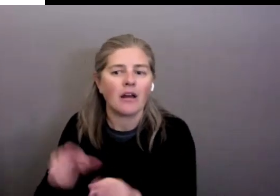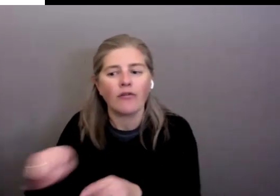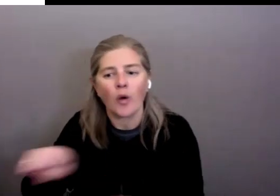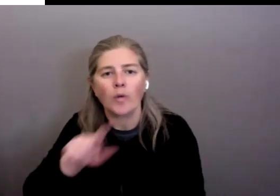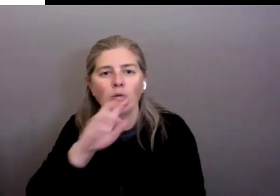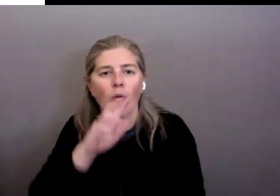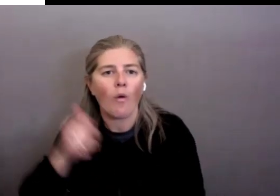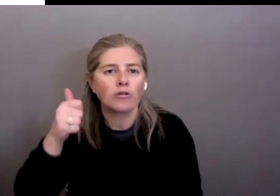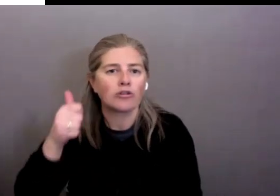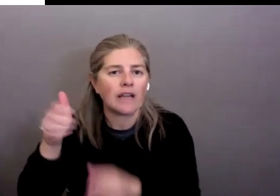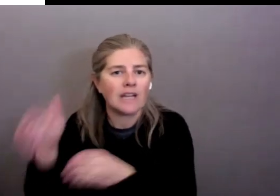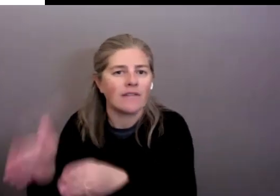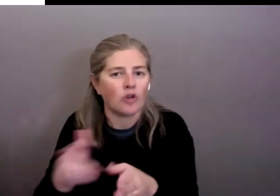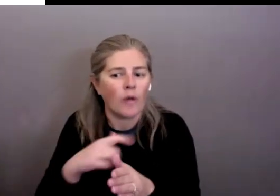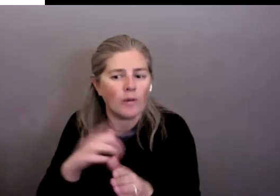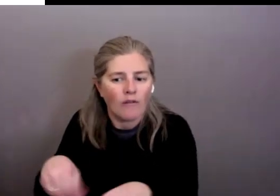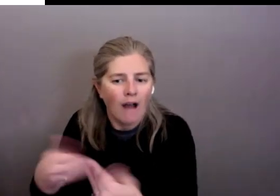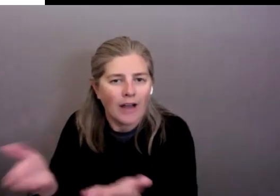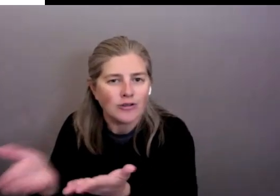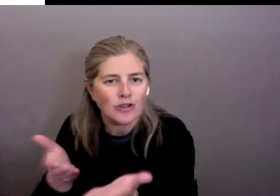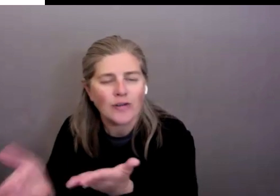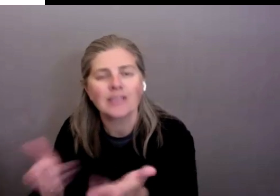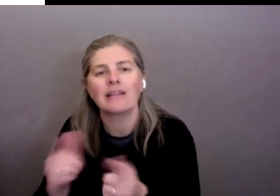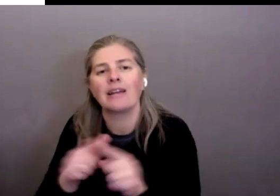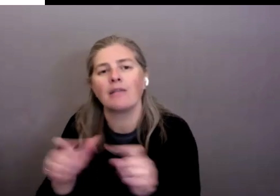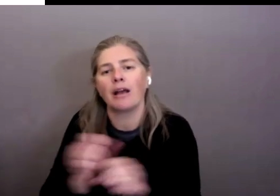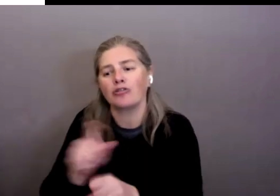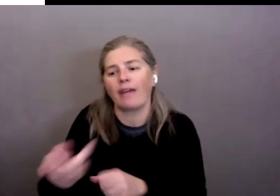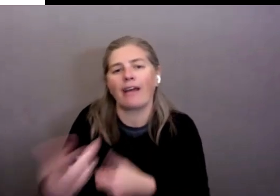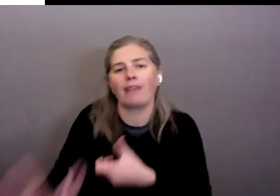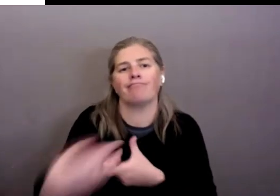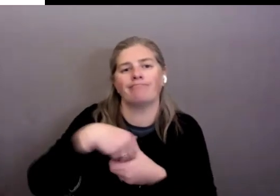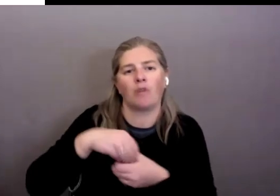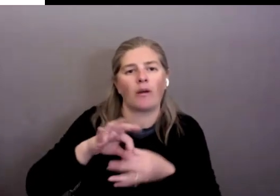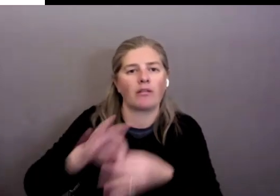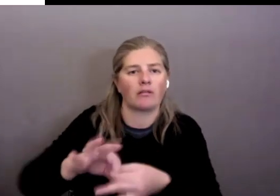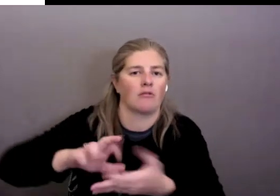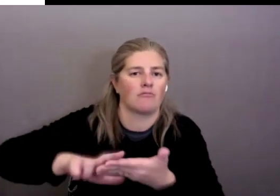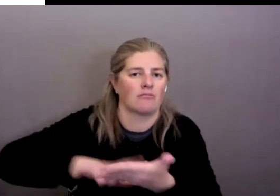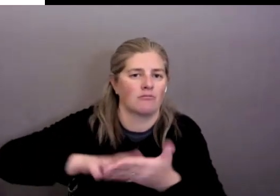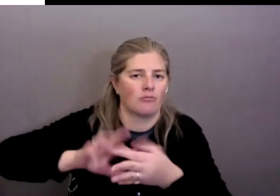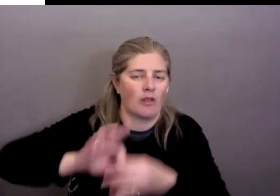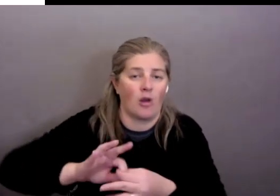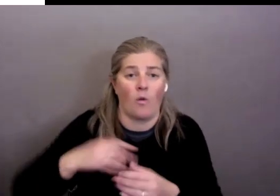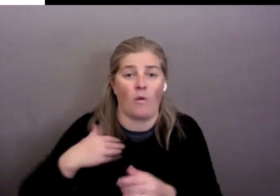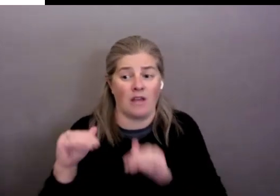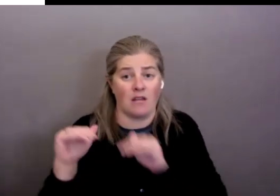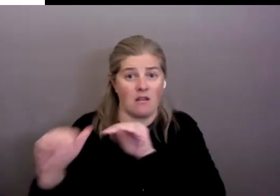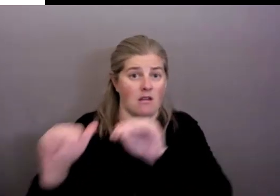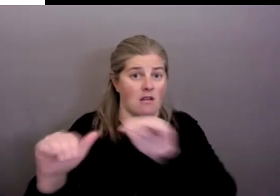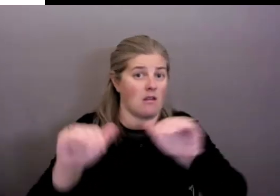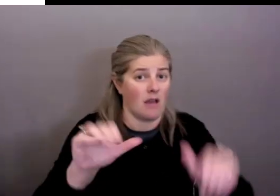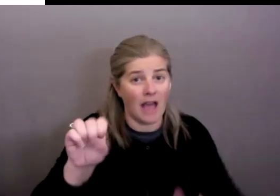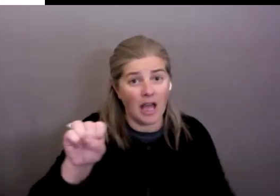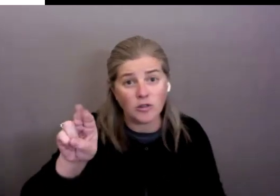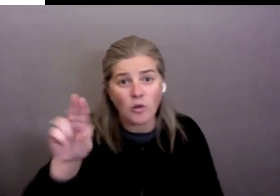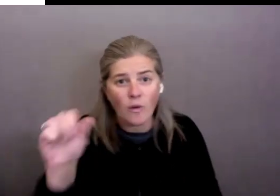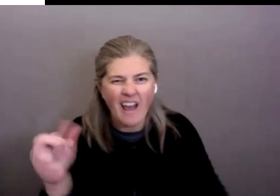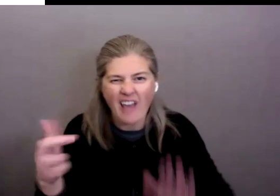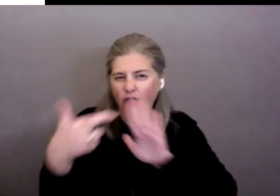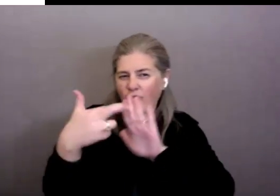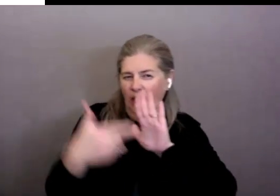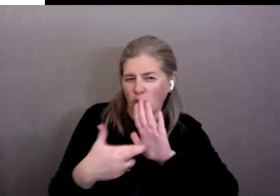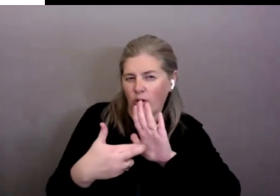of AAAs to engage in contracts and commercial relationships. We remind SUAs that the regulatory